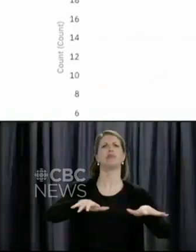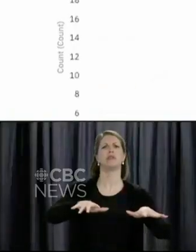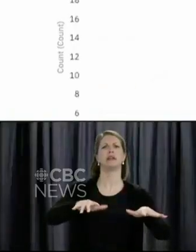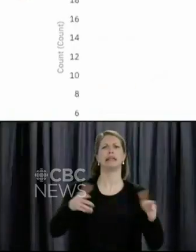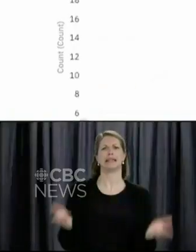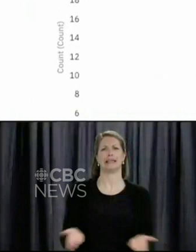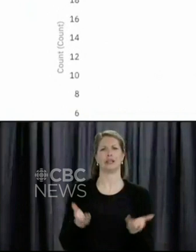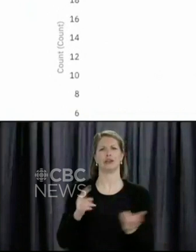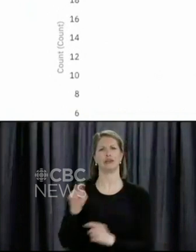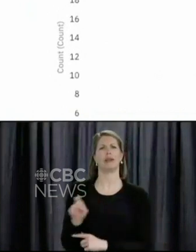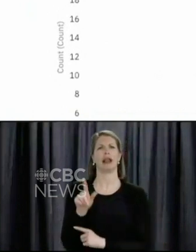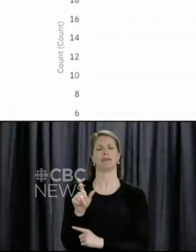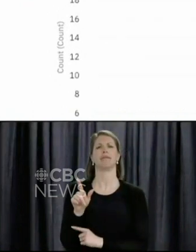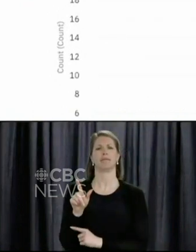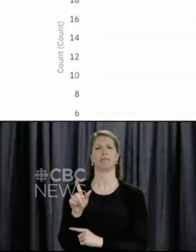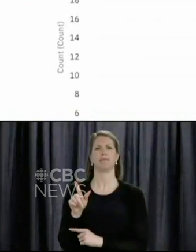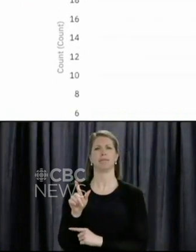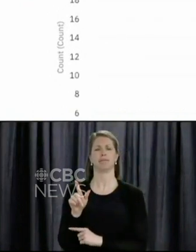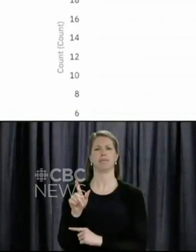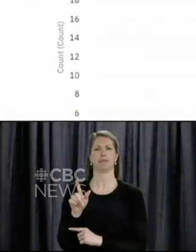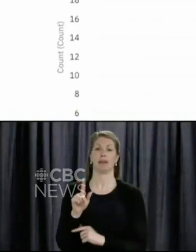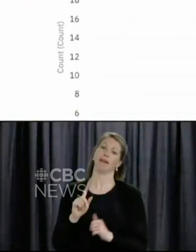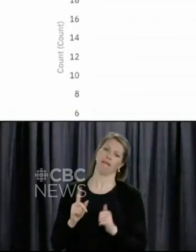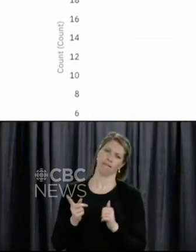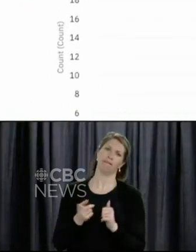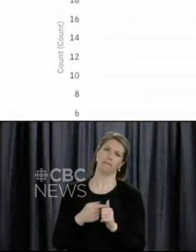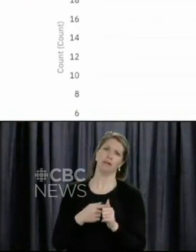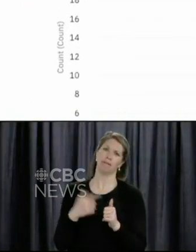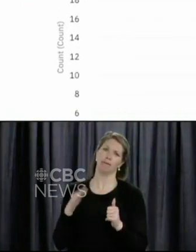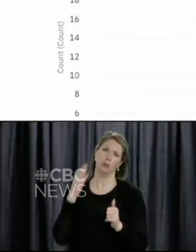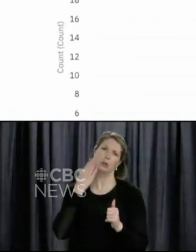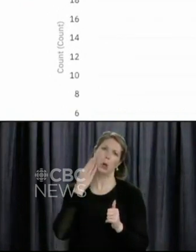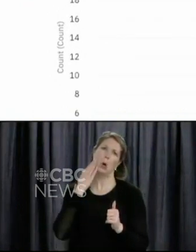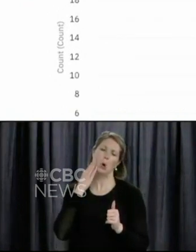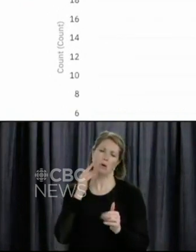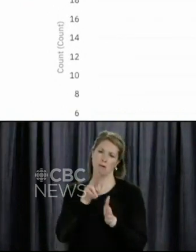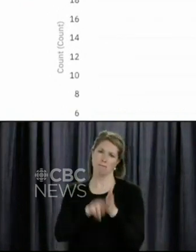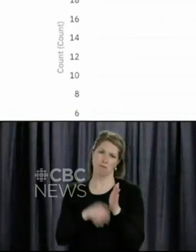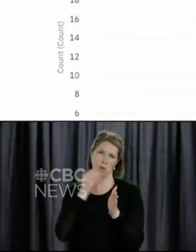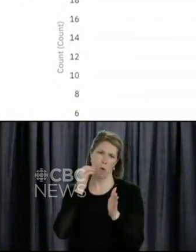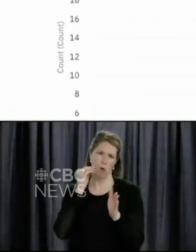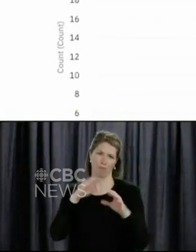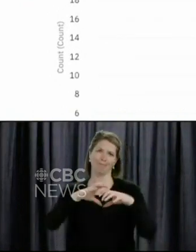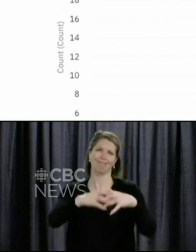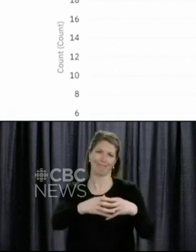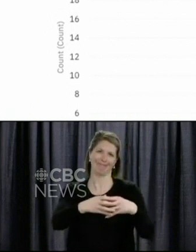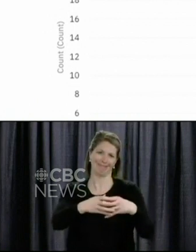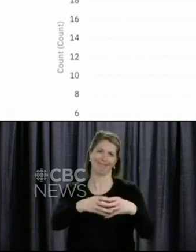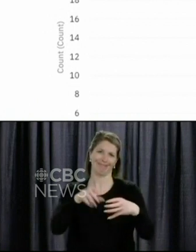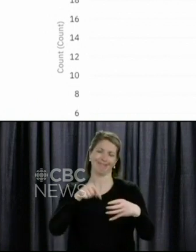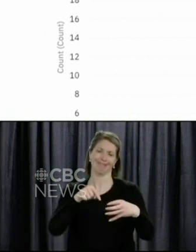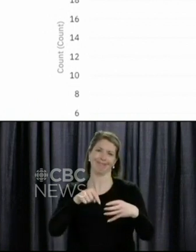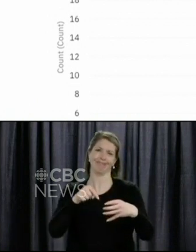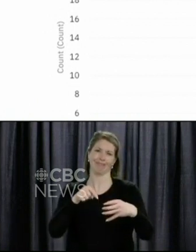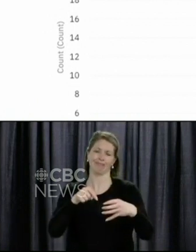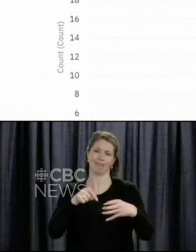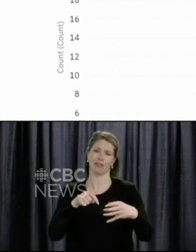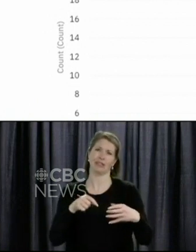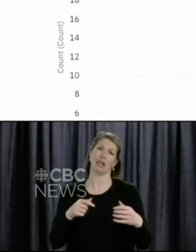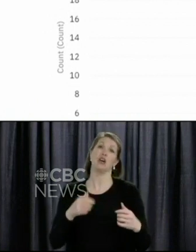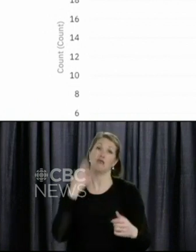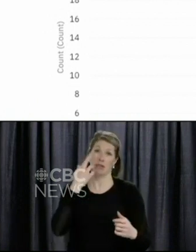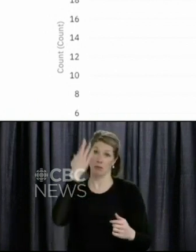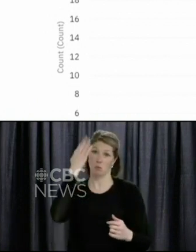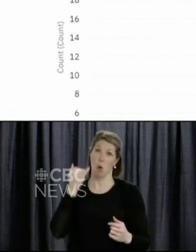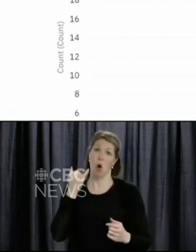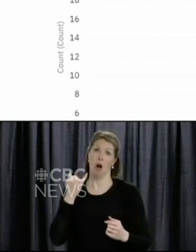points. First of all, there was a large gathering that resulted in a large amount of transmission. This is the rationale why large gatherings